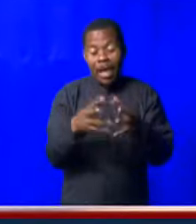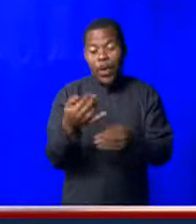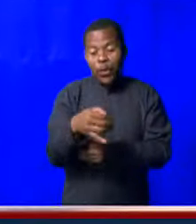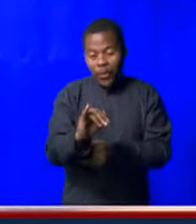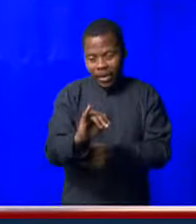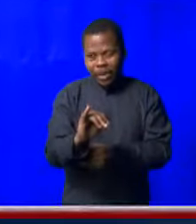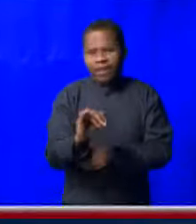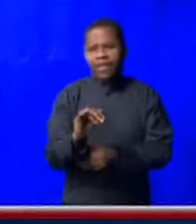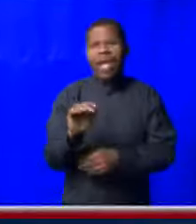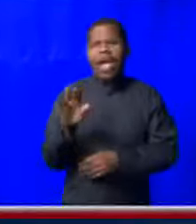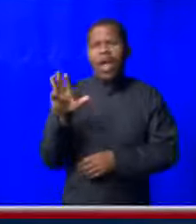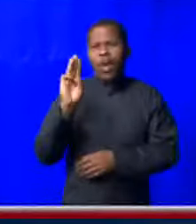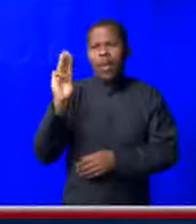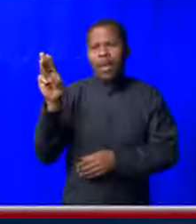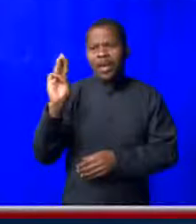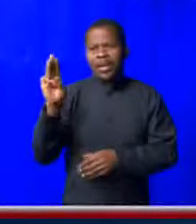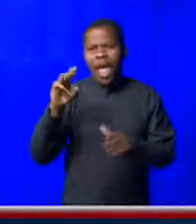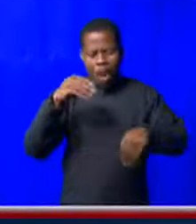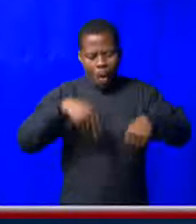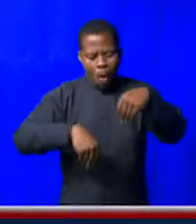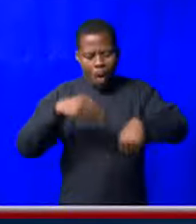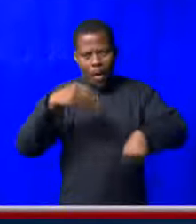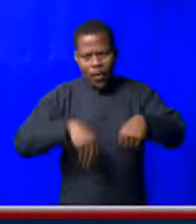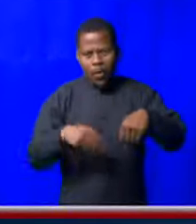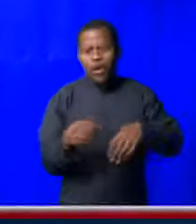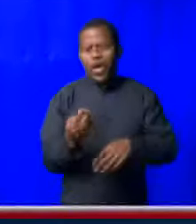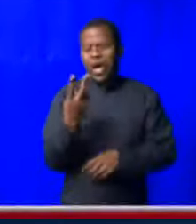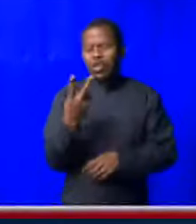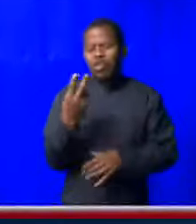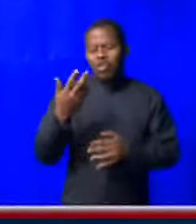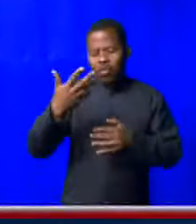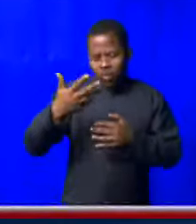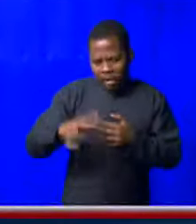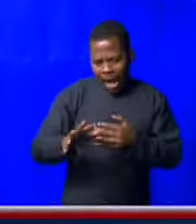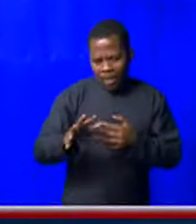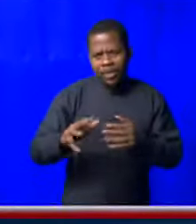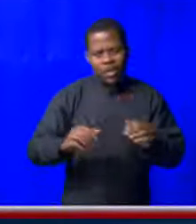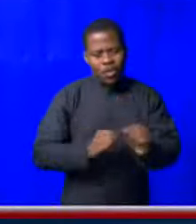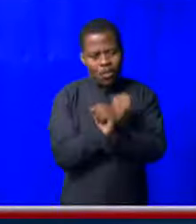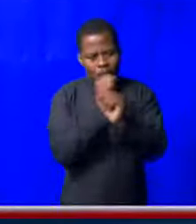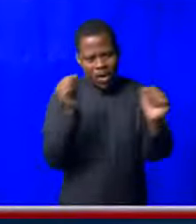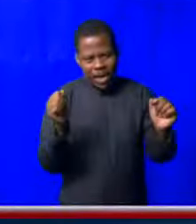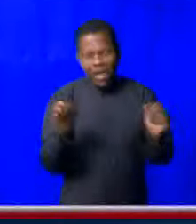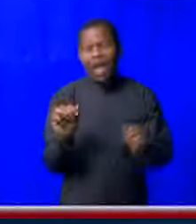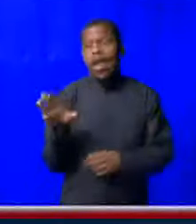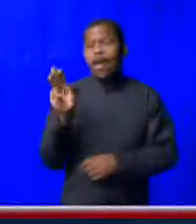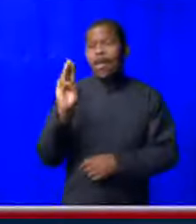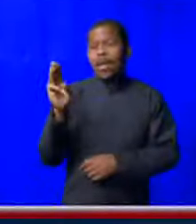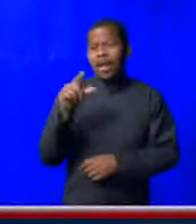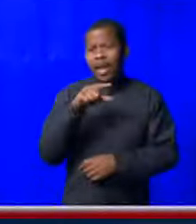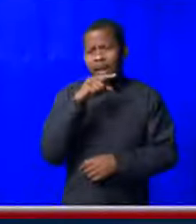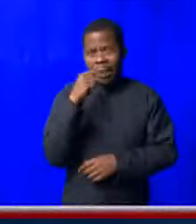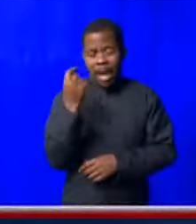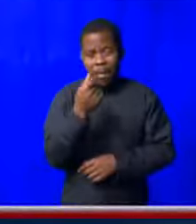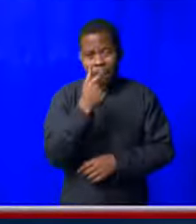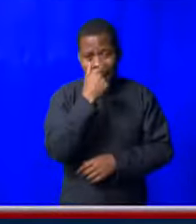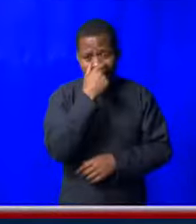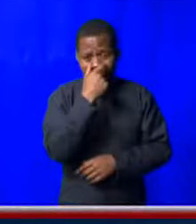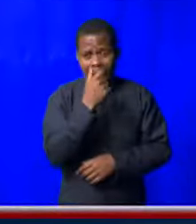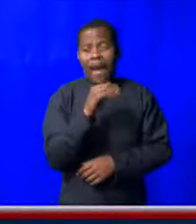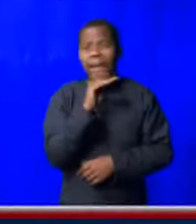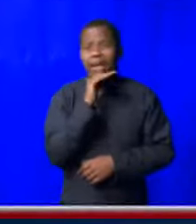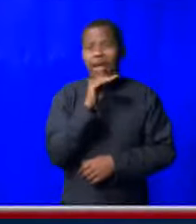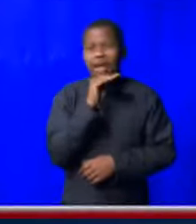ngumengameli uthethe sigaba sesibili lesigcwele kulesi sikhundla le kungako kube sekuba nemicimbi wekufungiswa